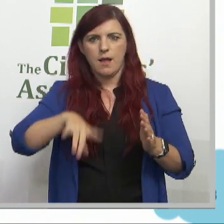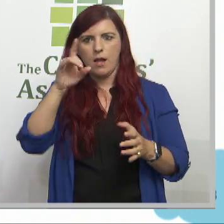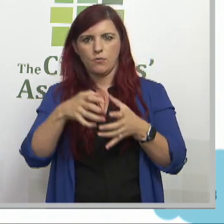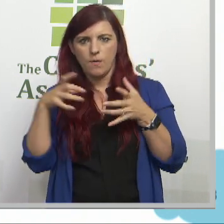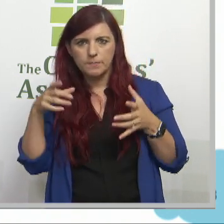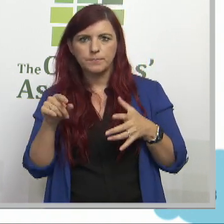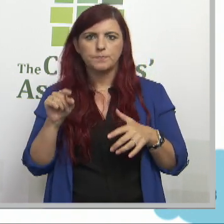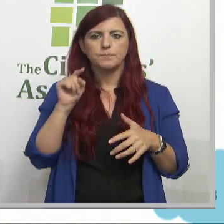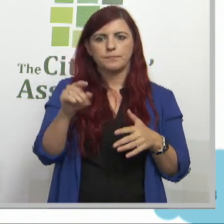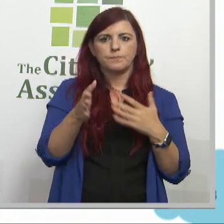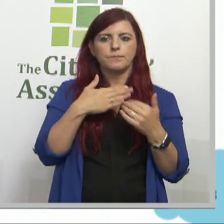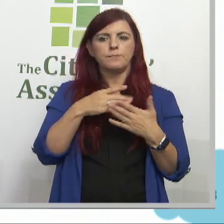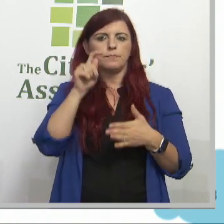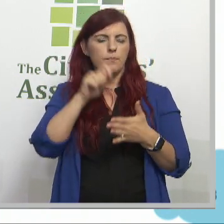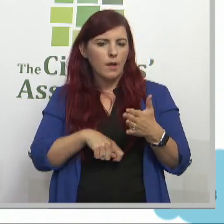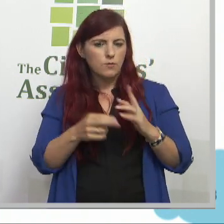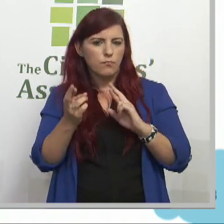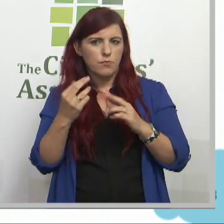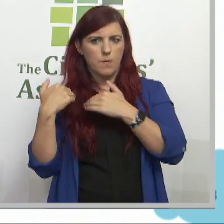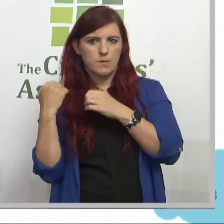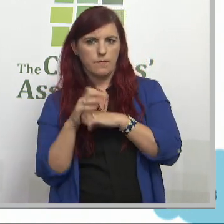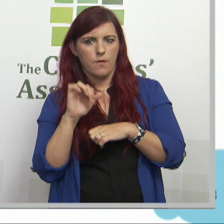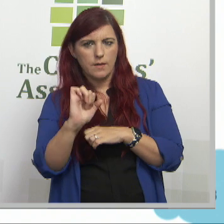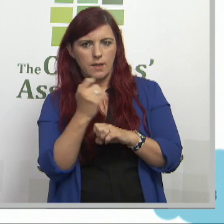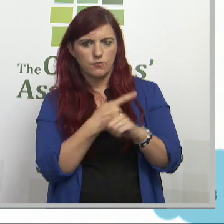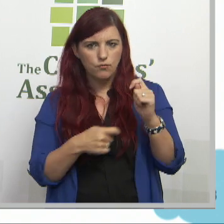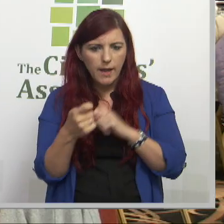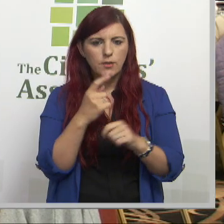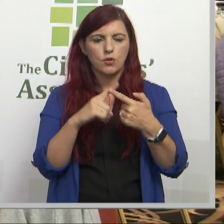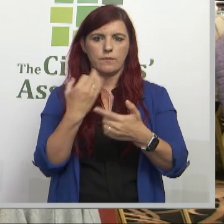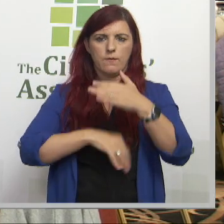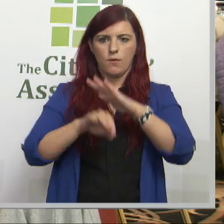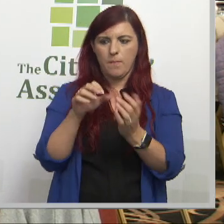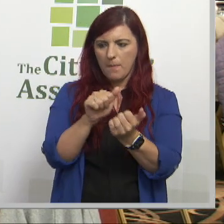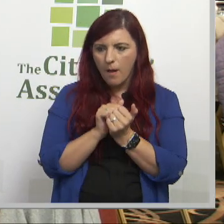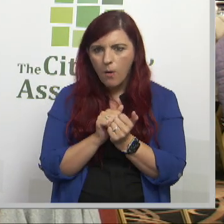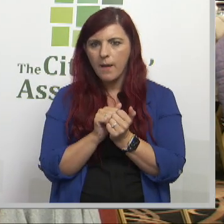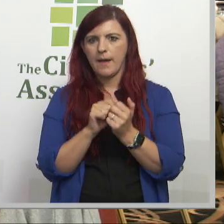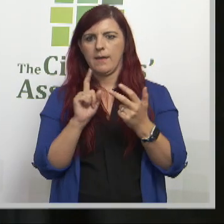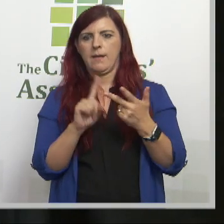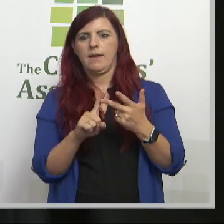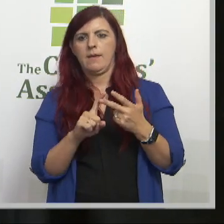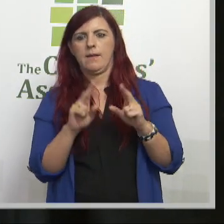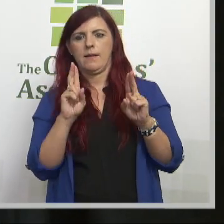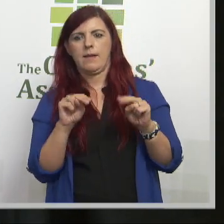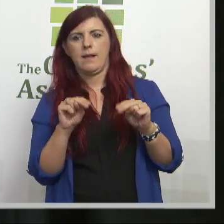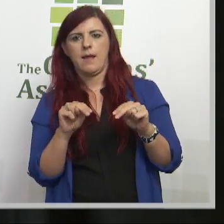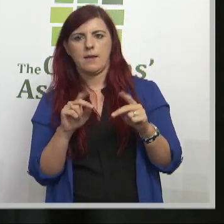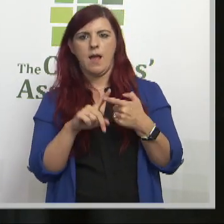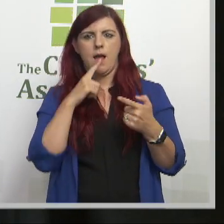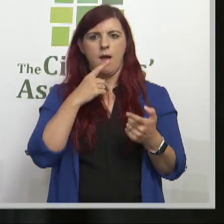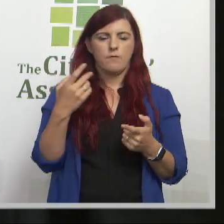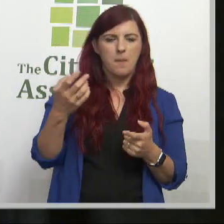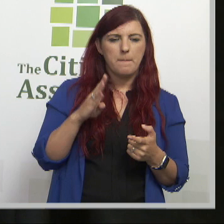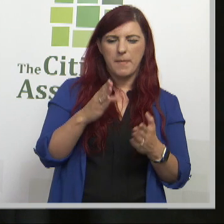And this is what the markets will respond to. When I say the markets, I mean traders of government borrowings, people that buy bonds, pension funds,